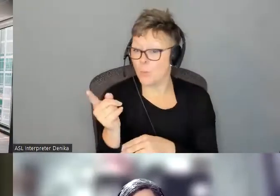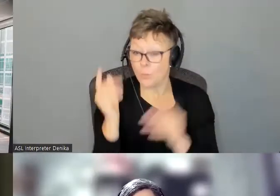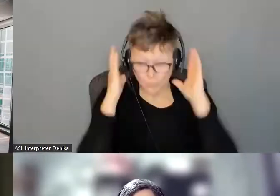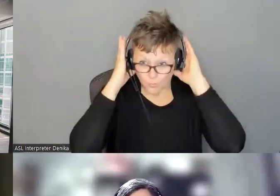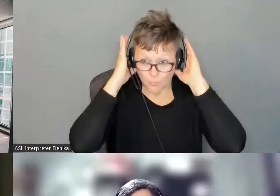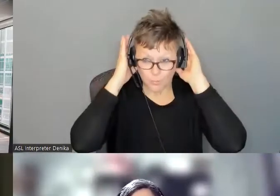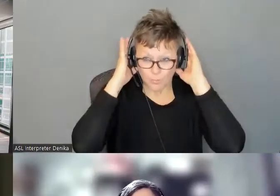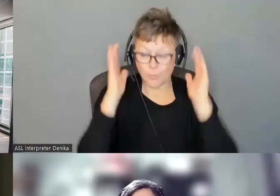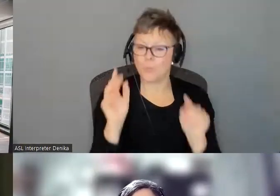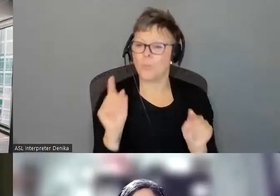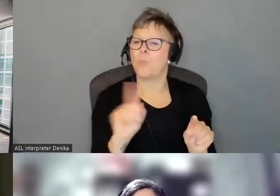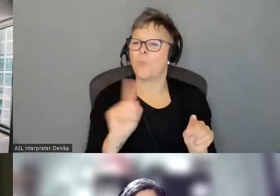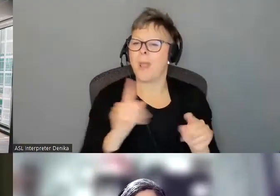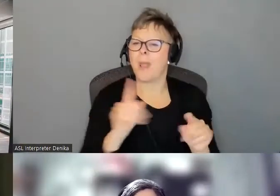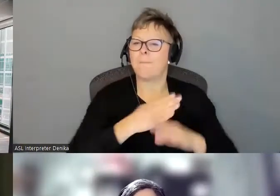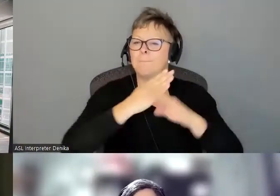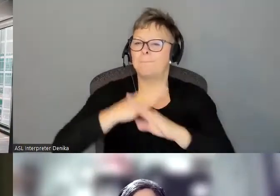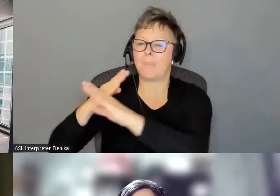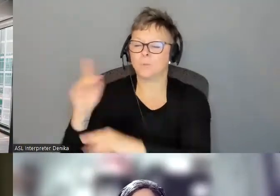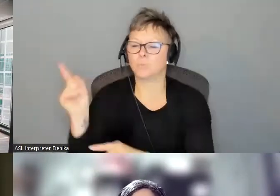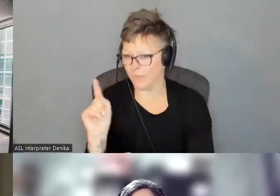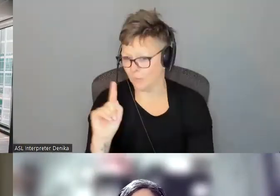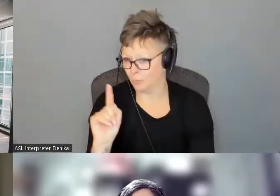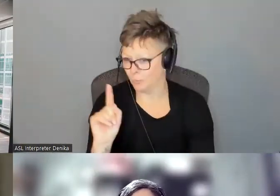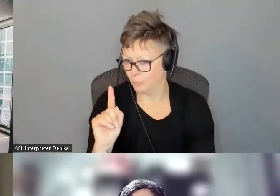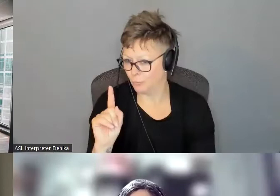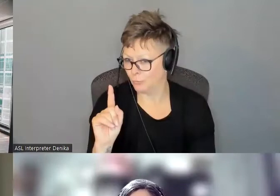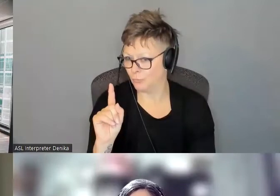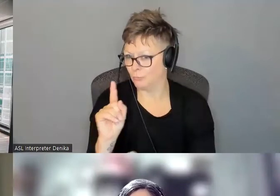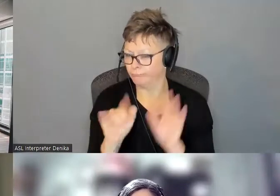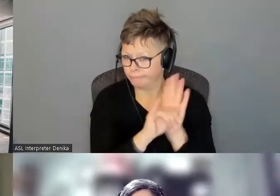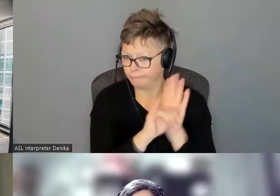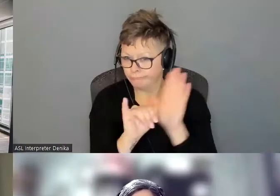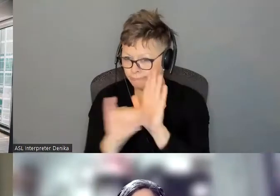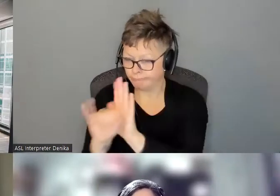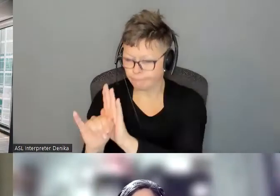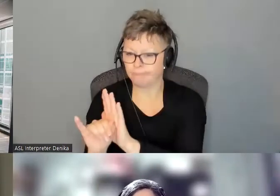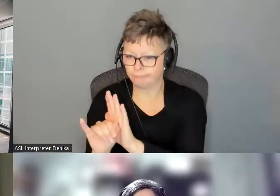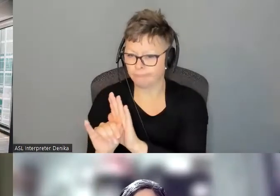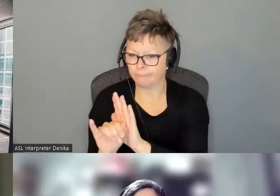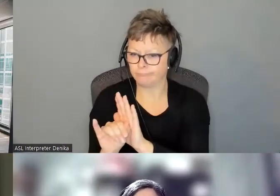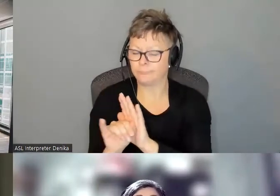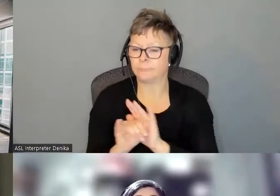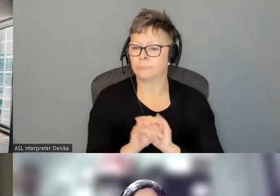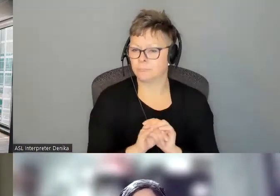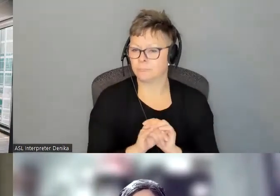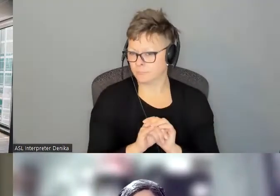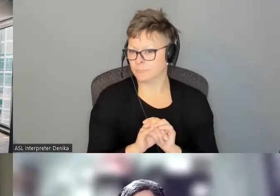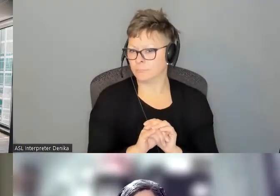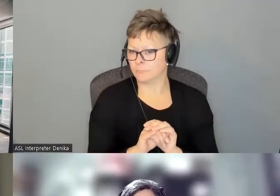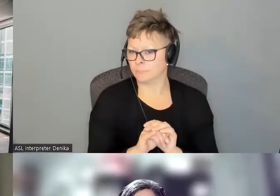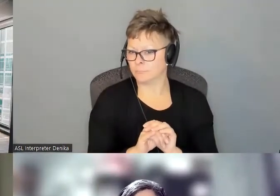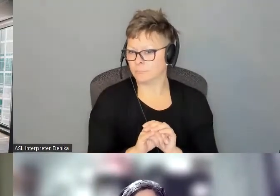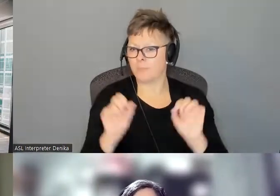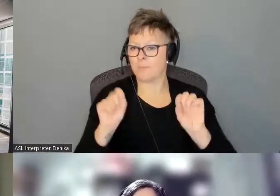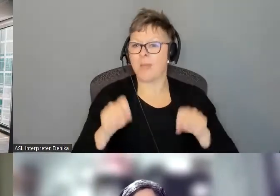unintentional barriers, and even to the fact that there is an ableist, the possibility for